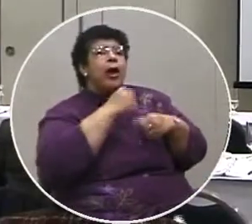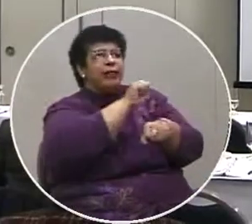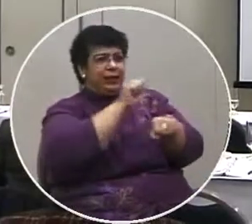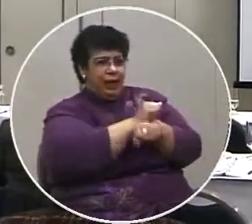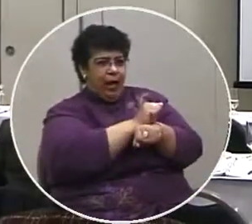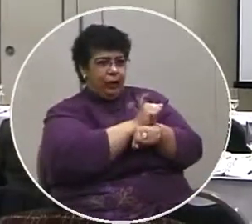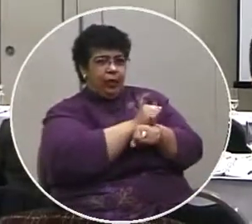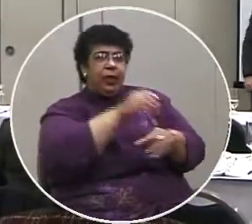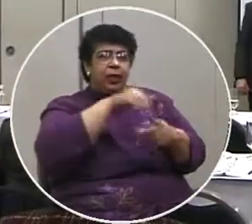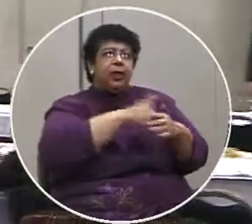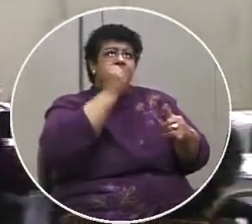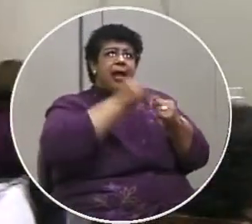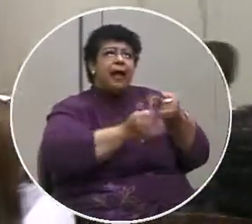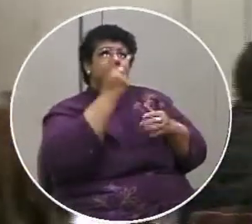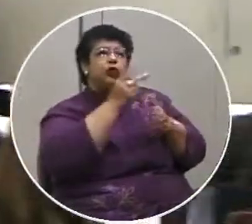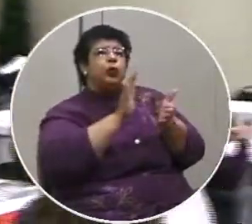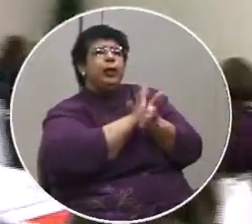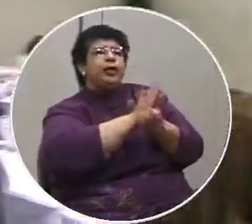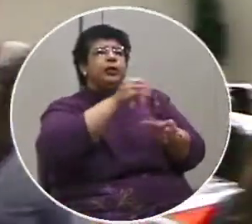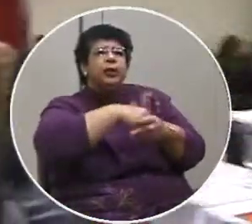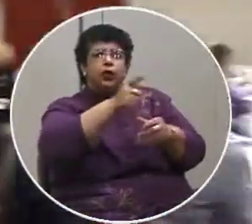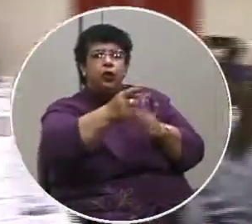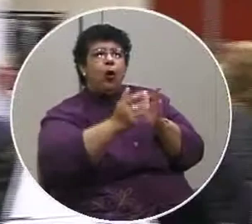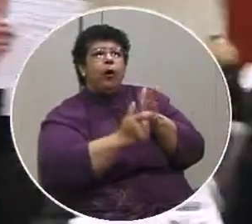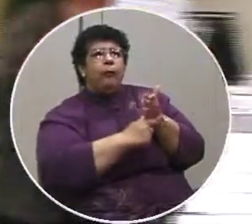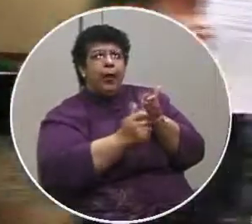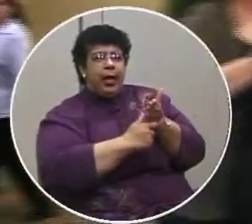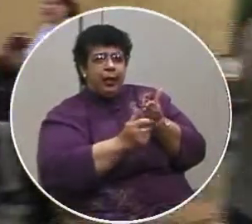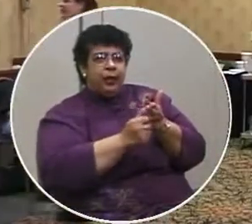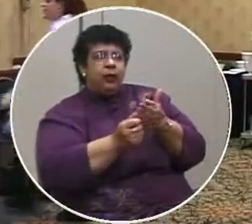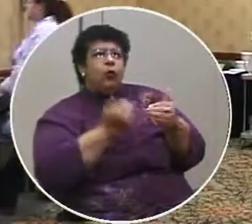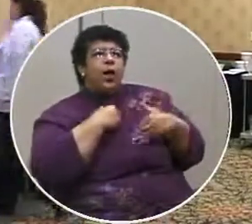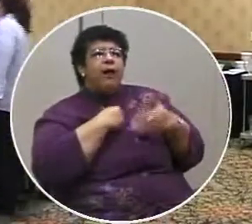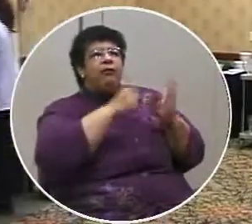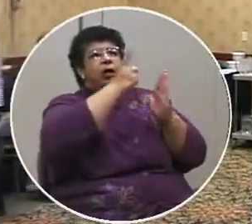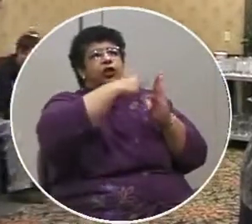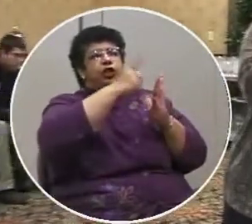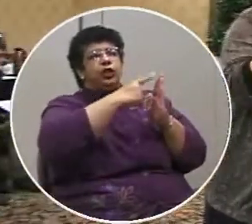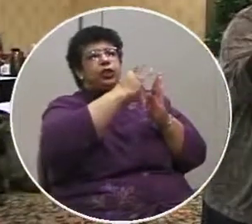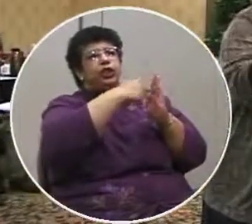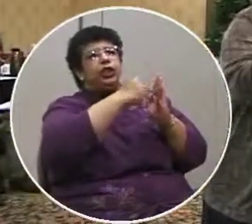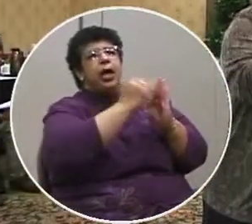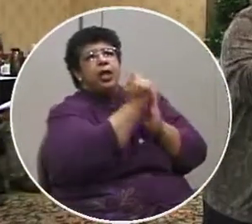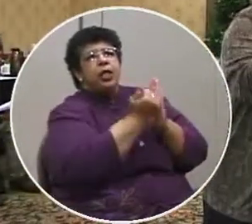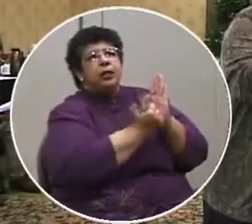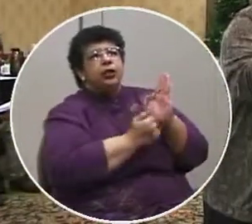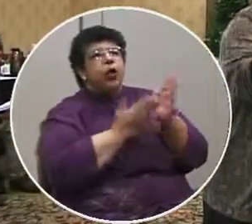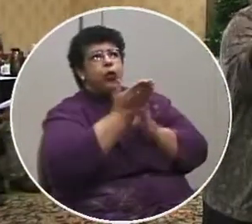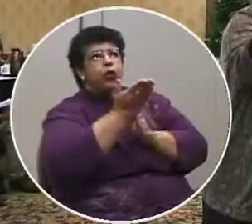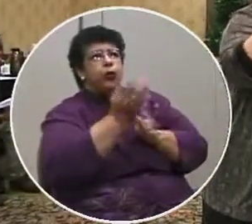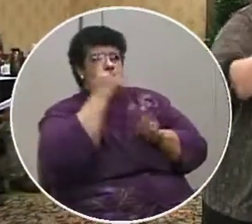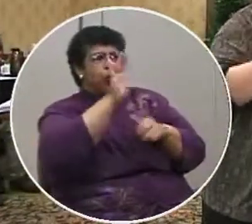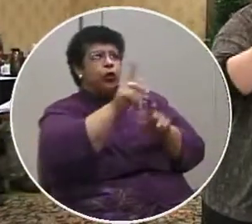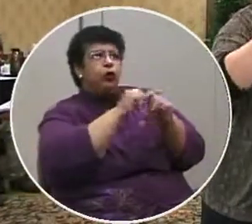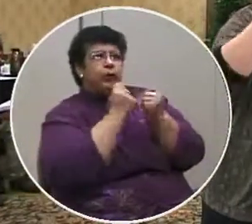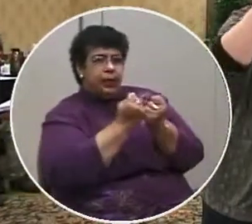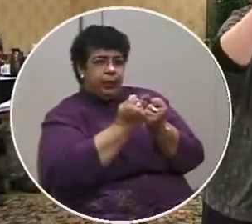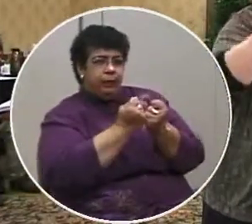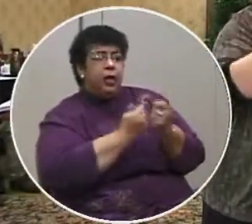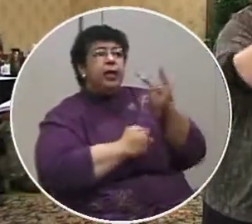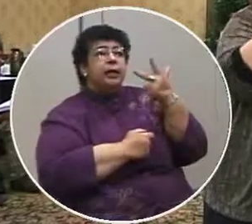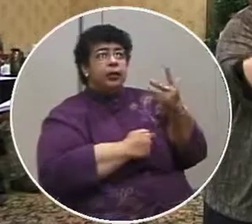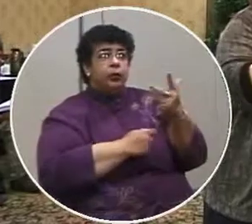packet, we've given you a checklist to go through for your team at the 3